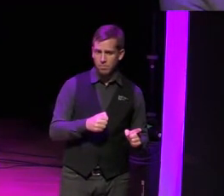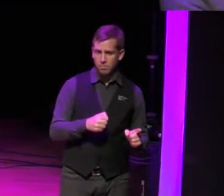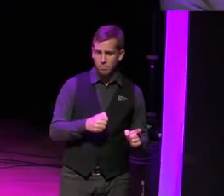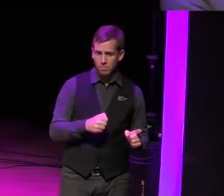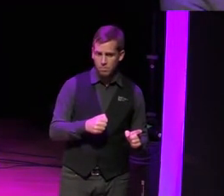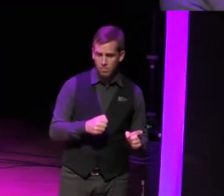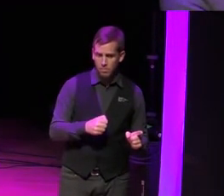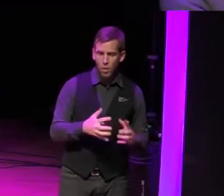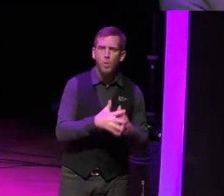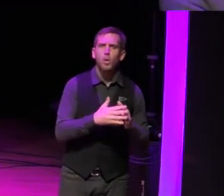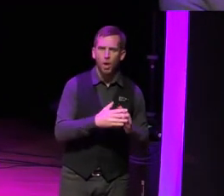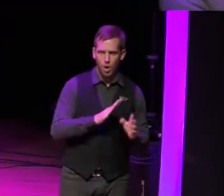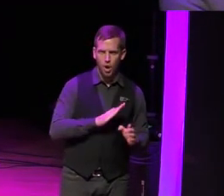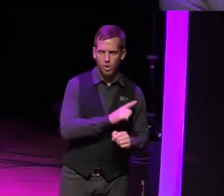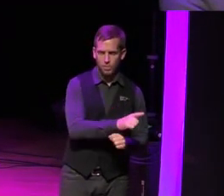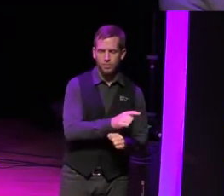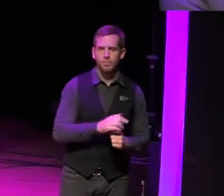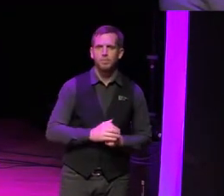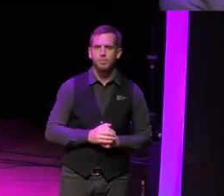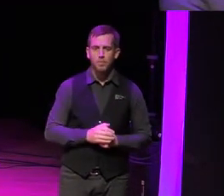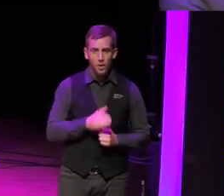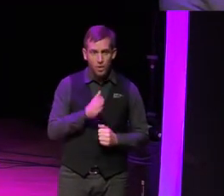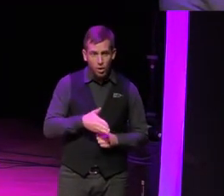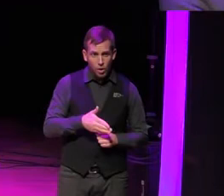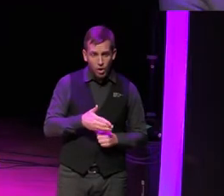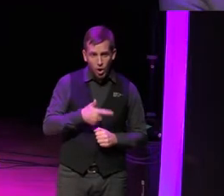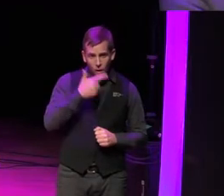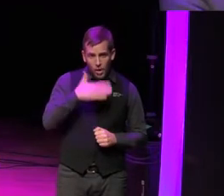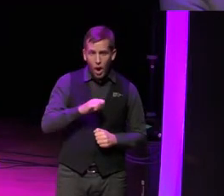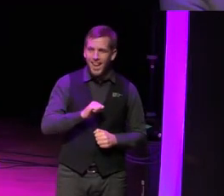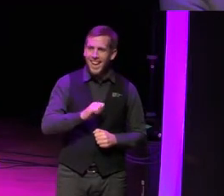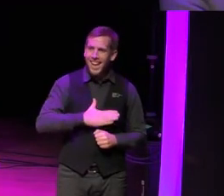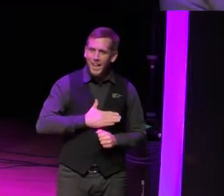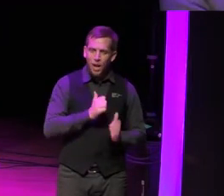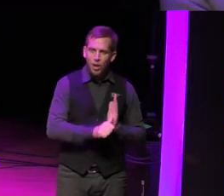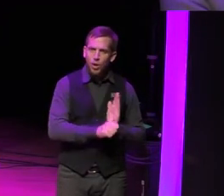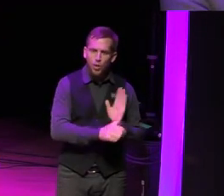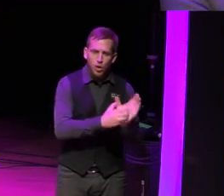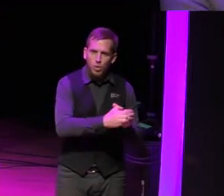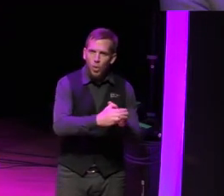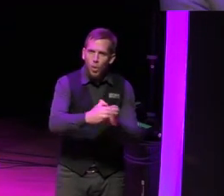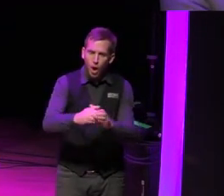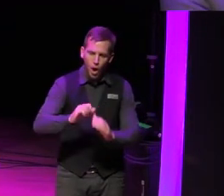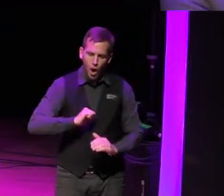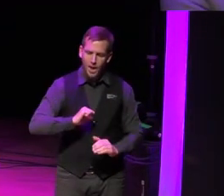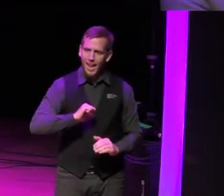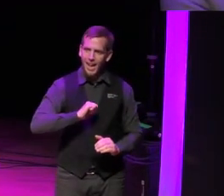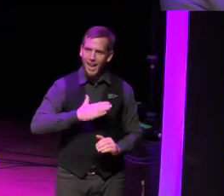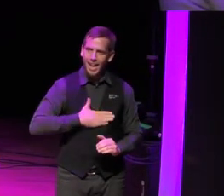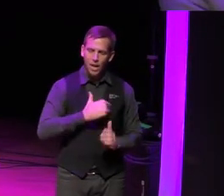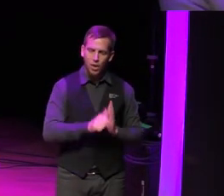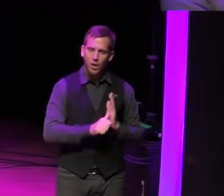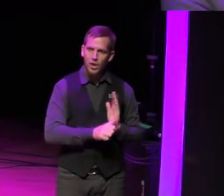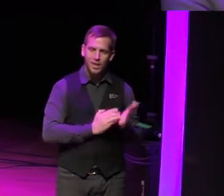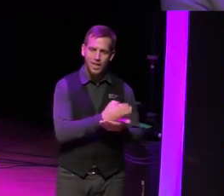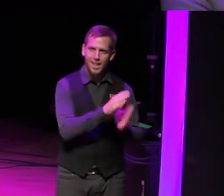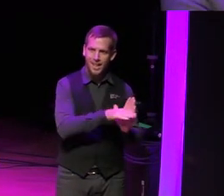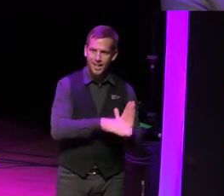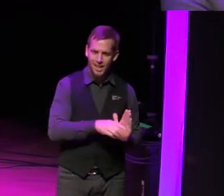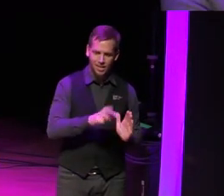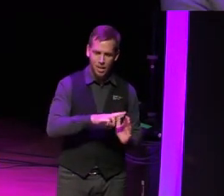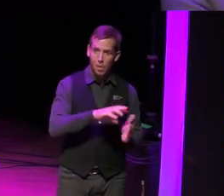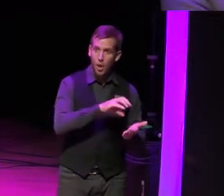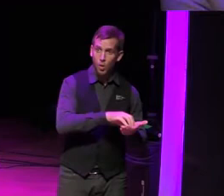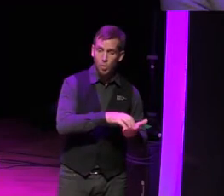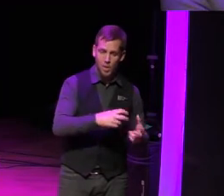South Africa, we have codes of ethics for each group. So there's one for the members of the executive, there's a different one for municipal